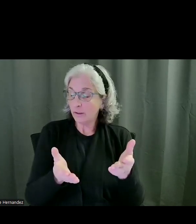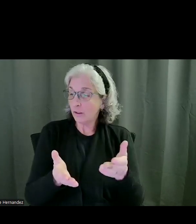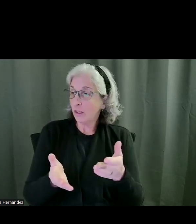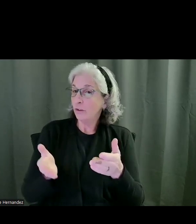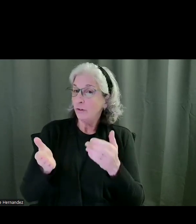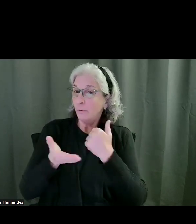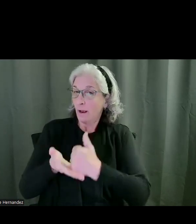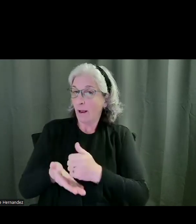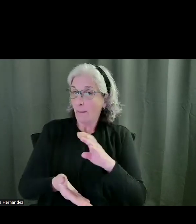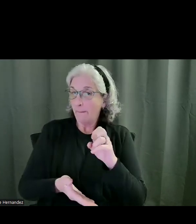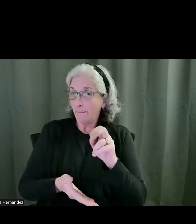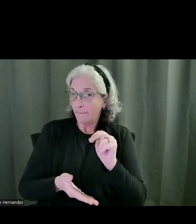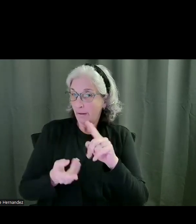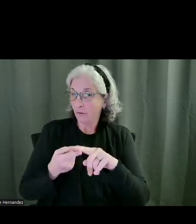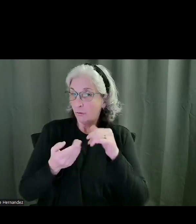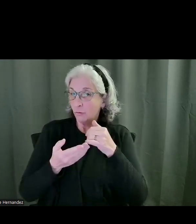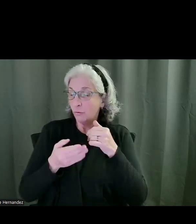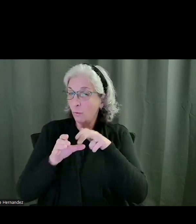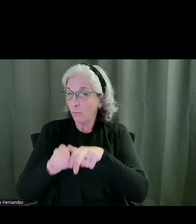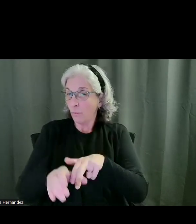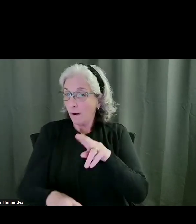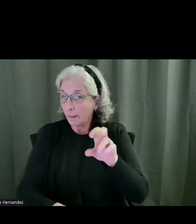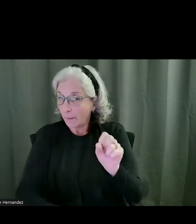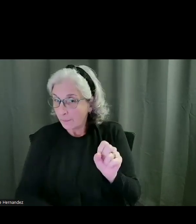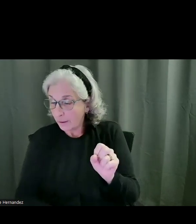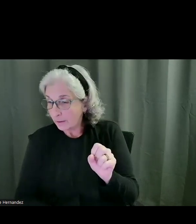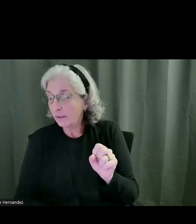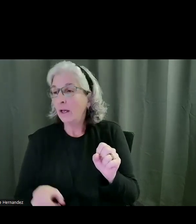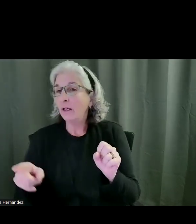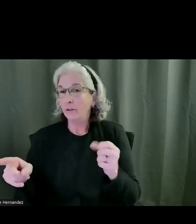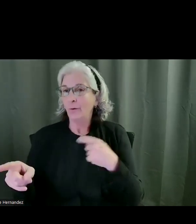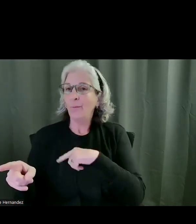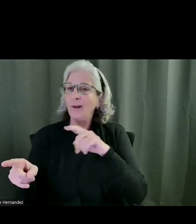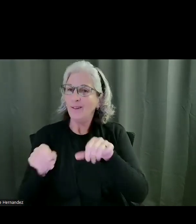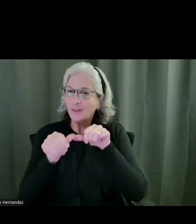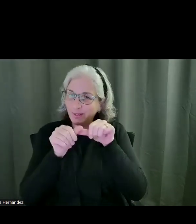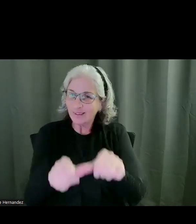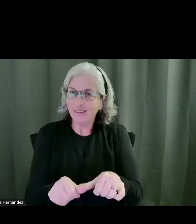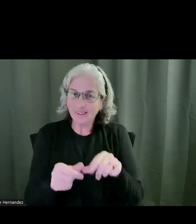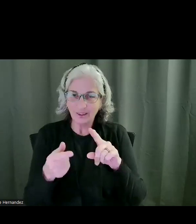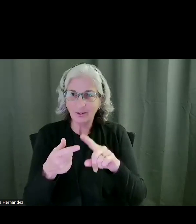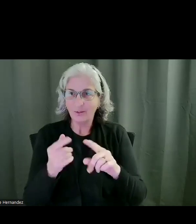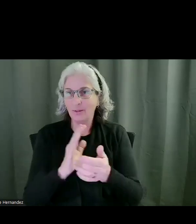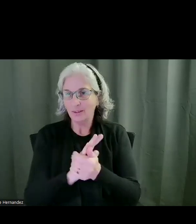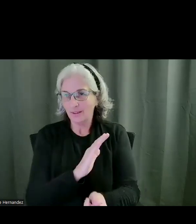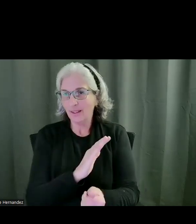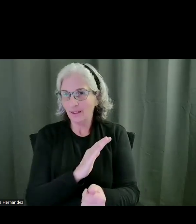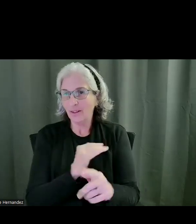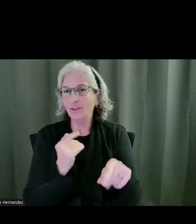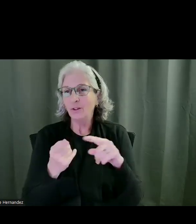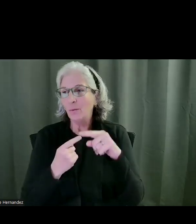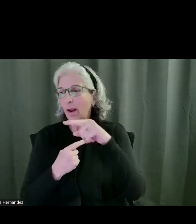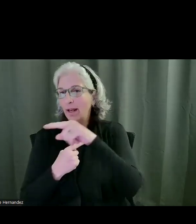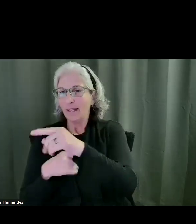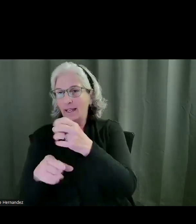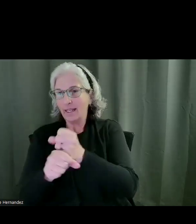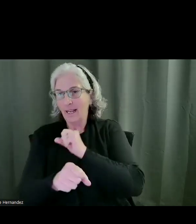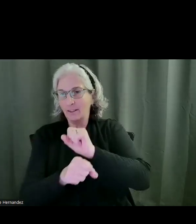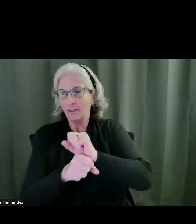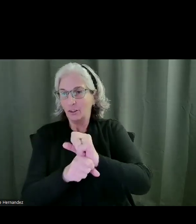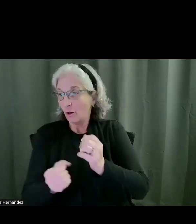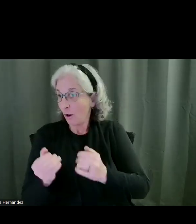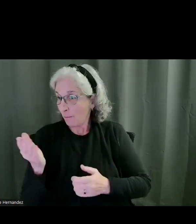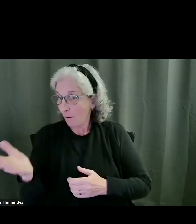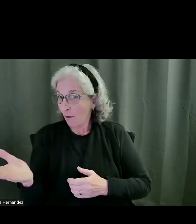have a plan for him to sustain that skill so that when he gets his job offer in the future, he's still going to know how to ride the bus and he's going